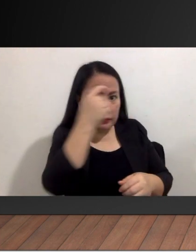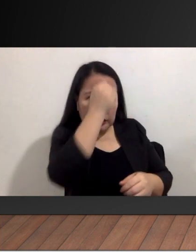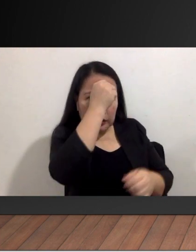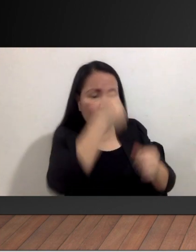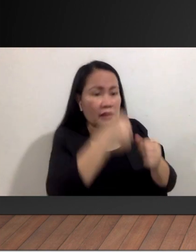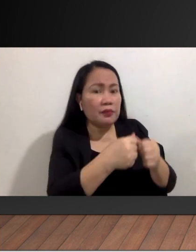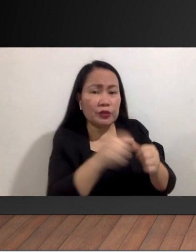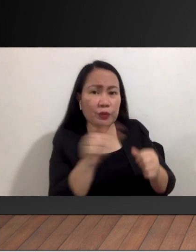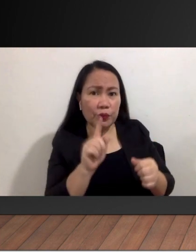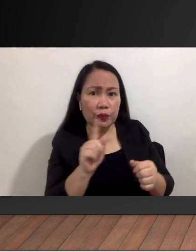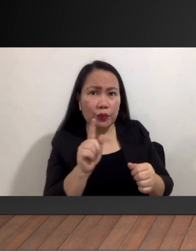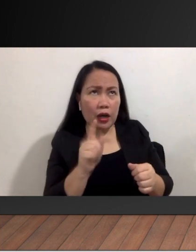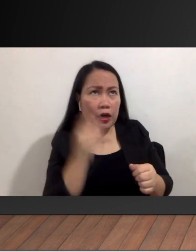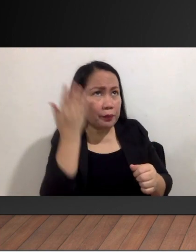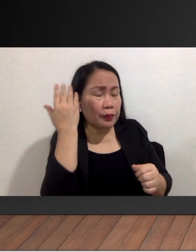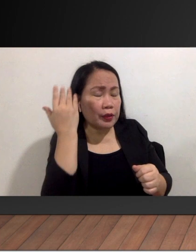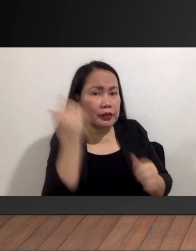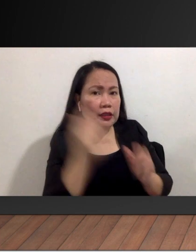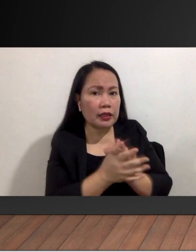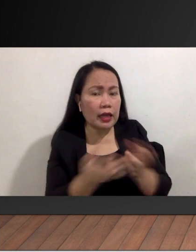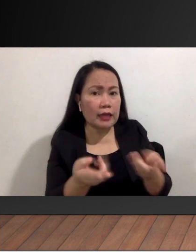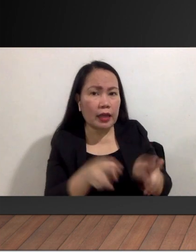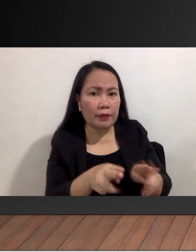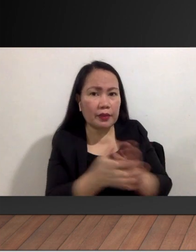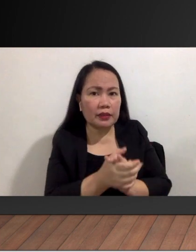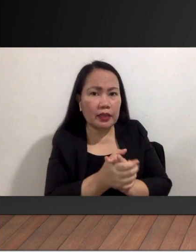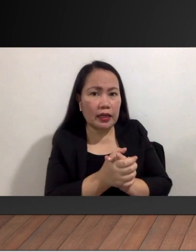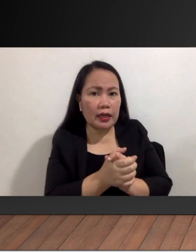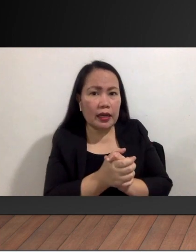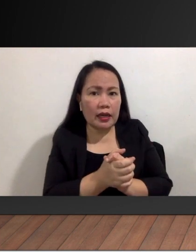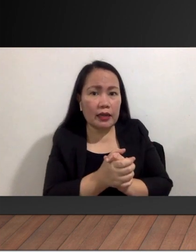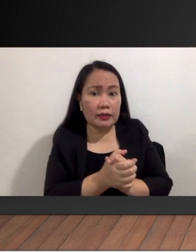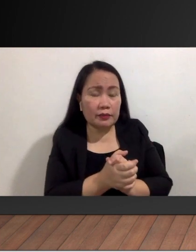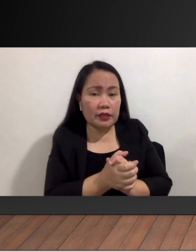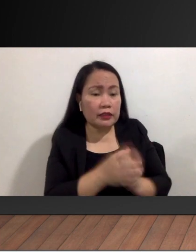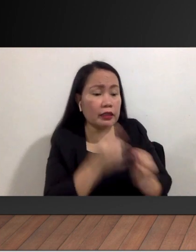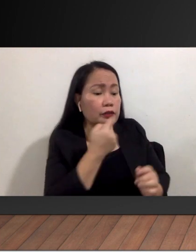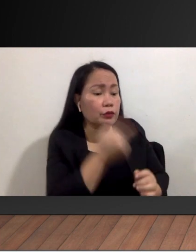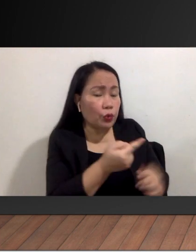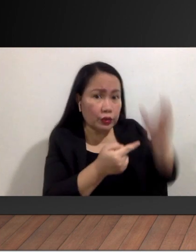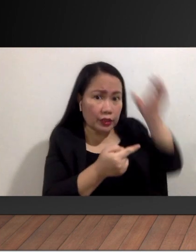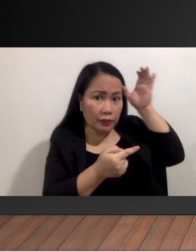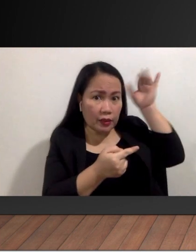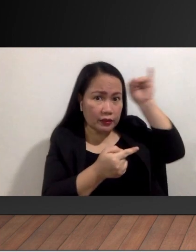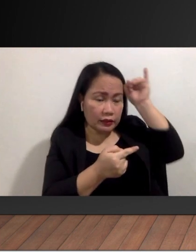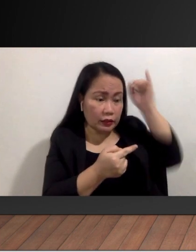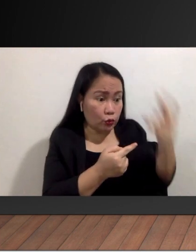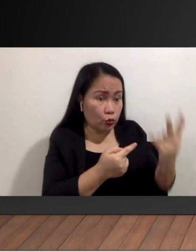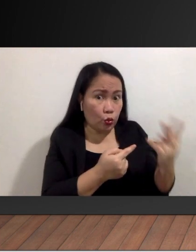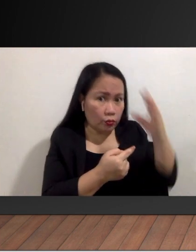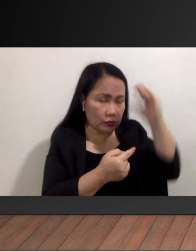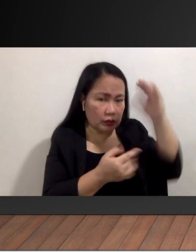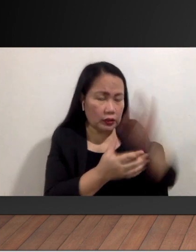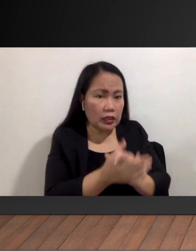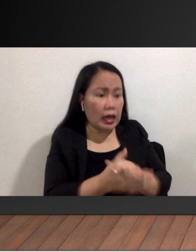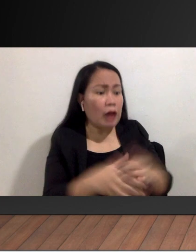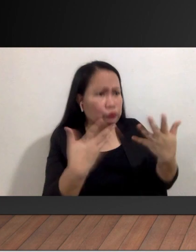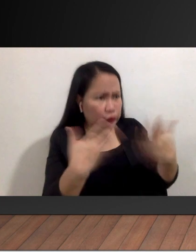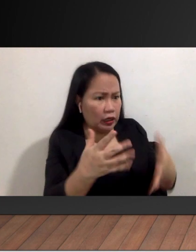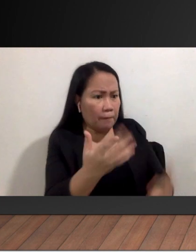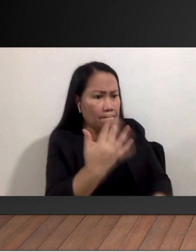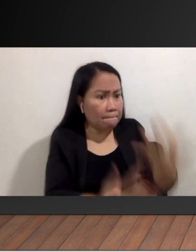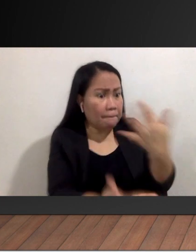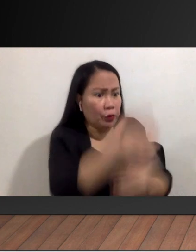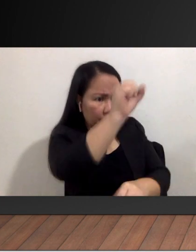what they were referring to Ibarra. However, the undertaker told the two that he had burned